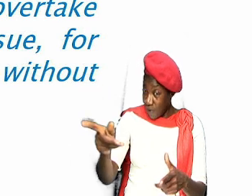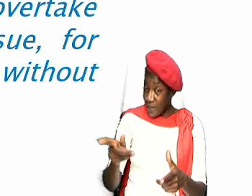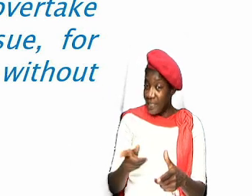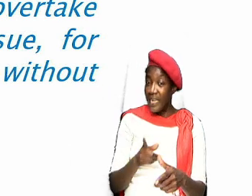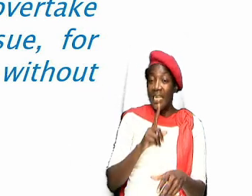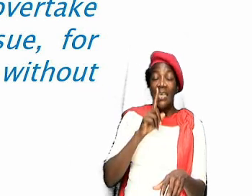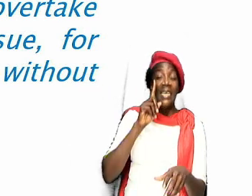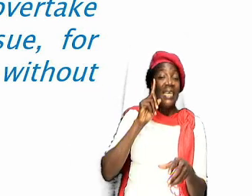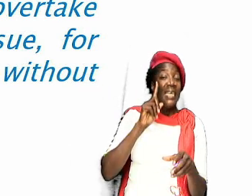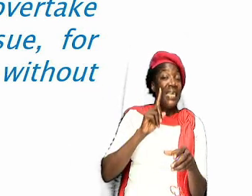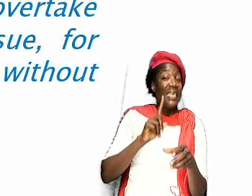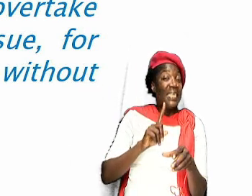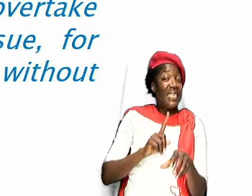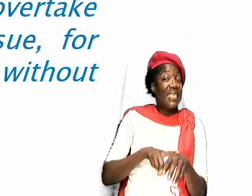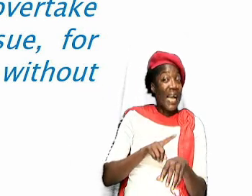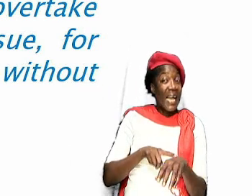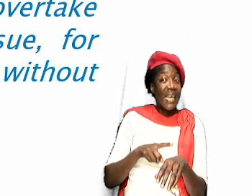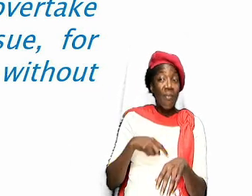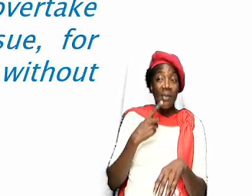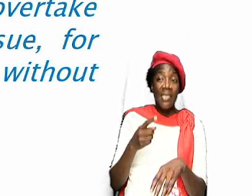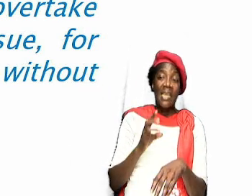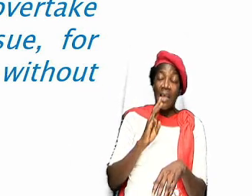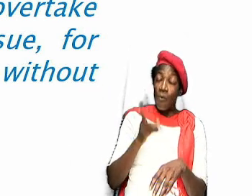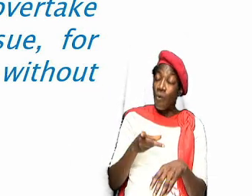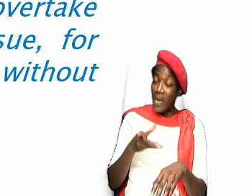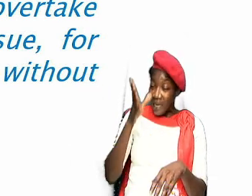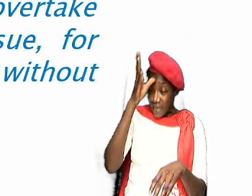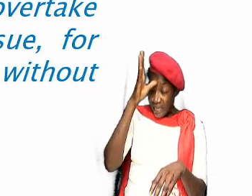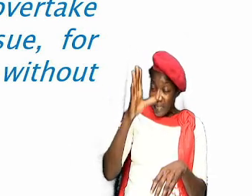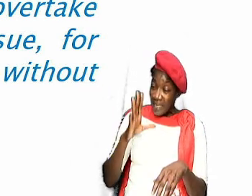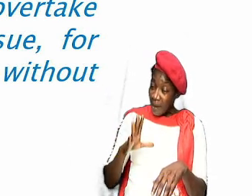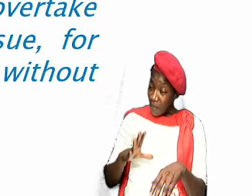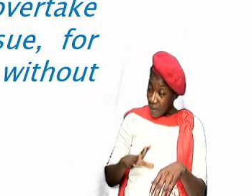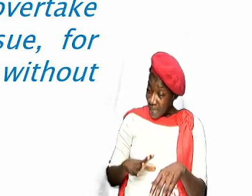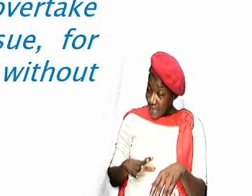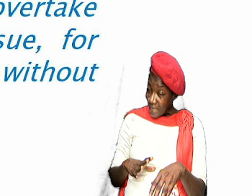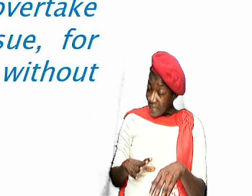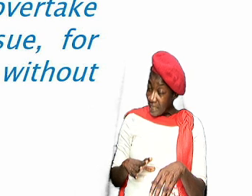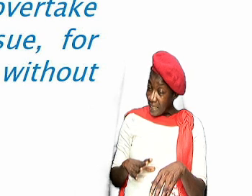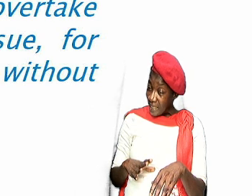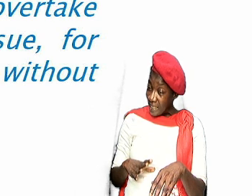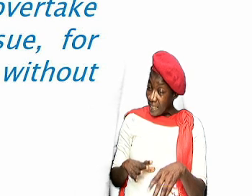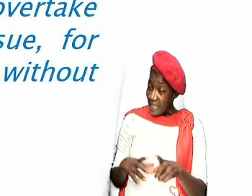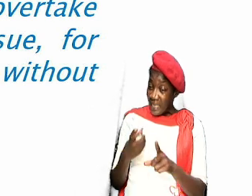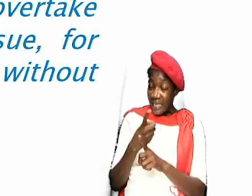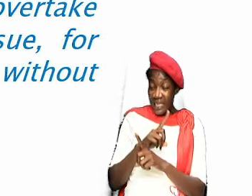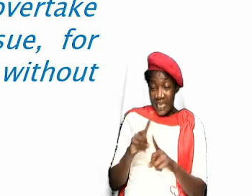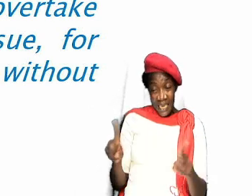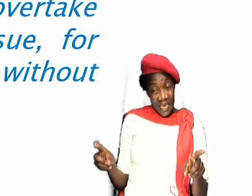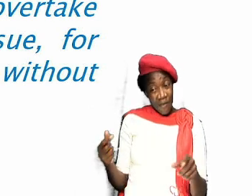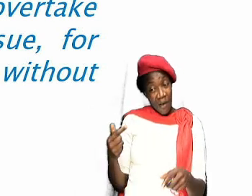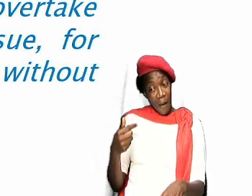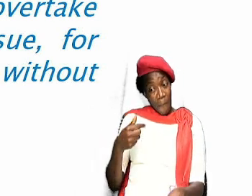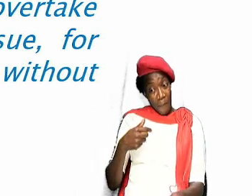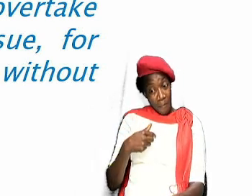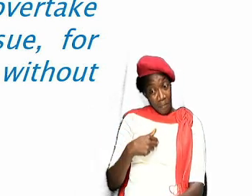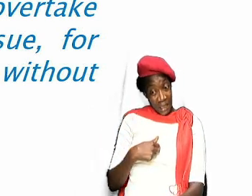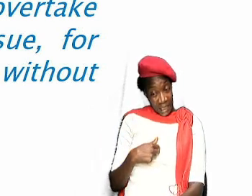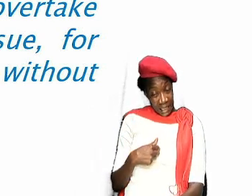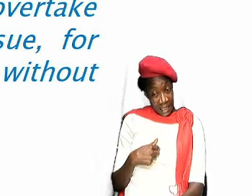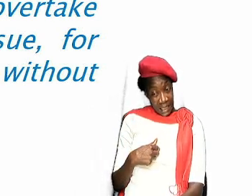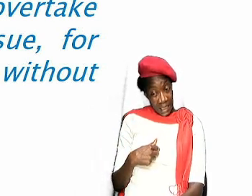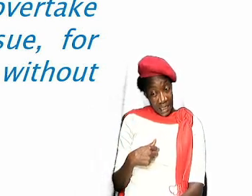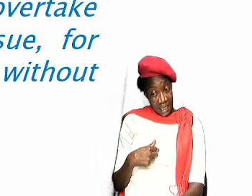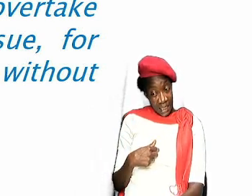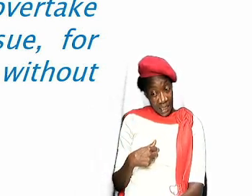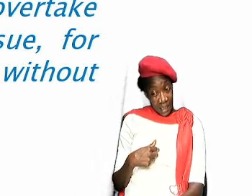1 Samuel 23:12. He said, will the men of Keilah deliver me? So he asked God, God, will Saul